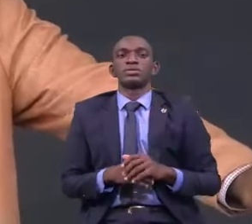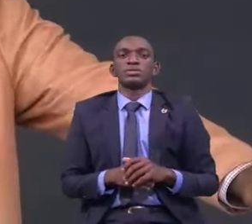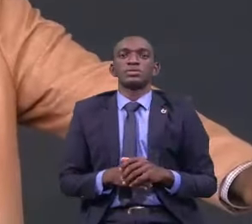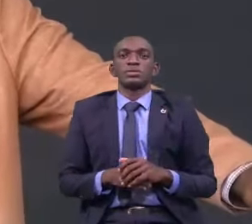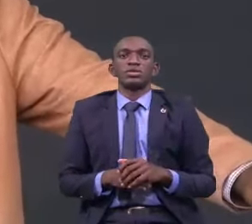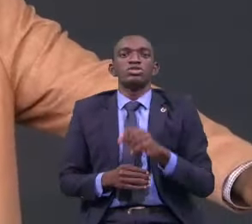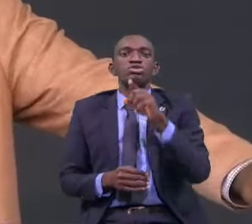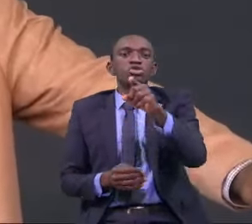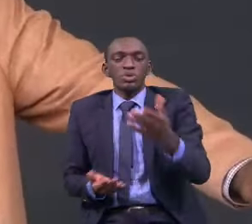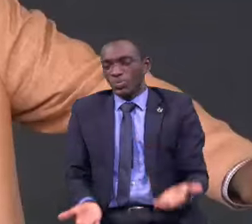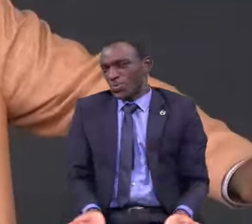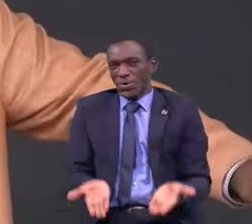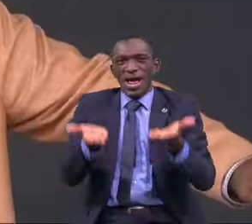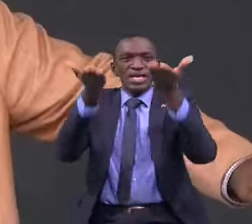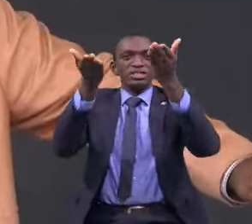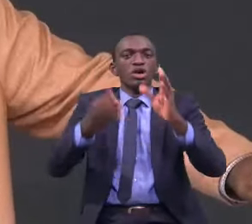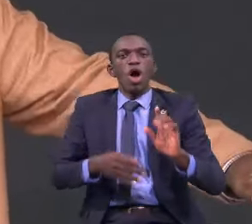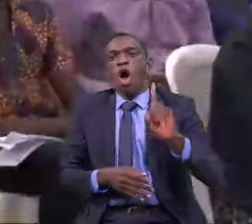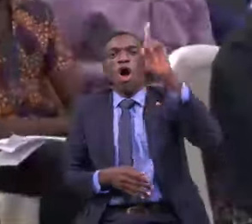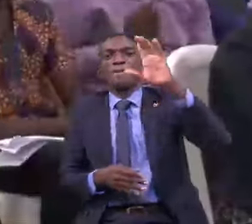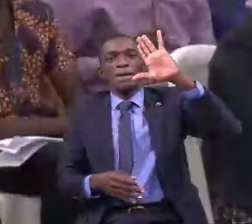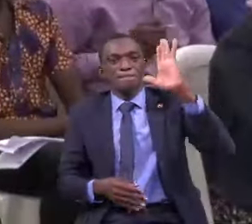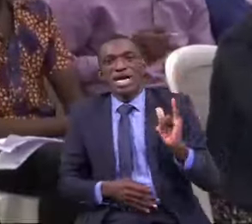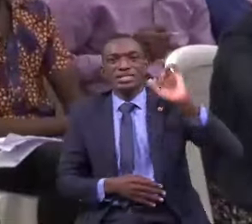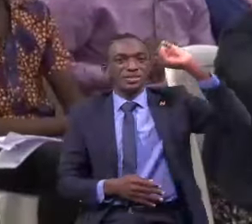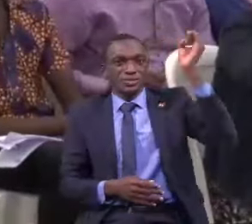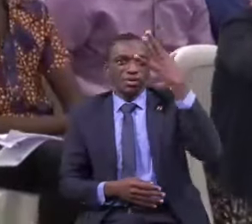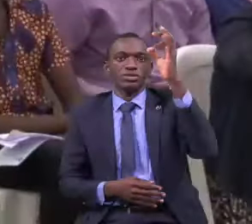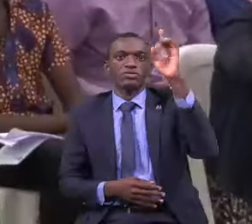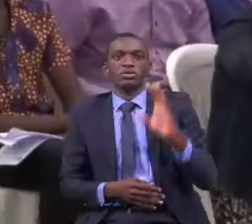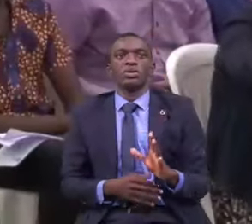You must rise up by the grace of God.